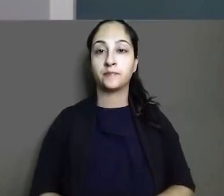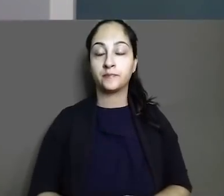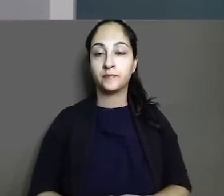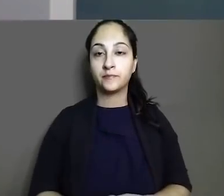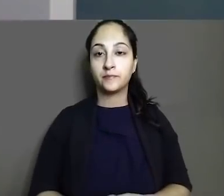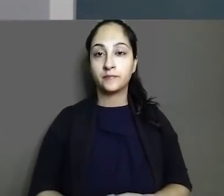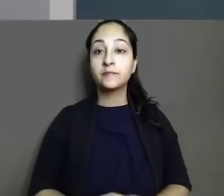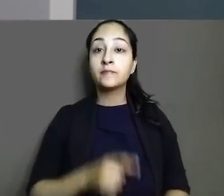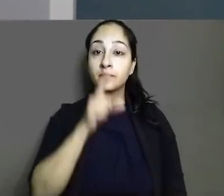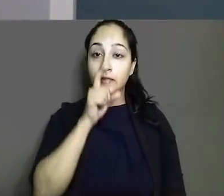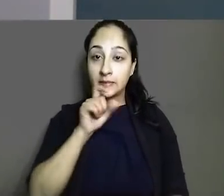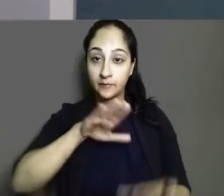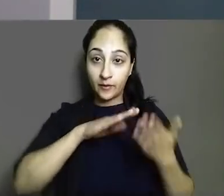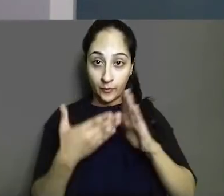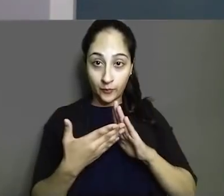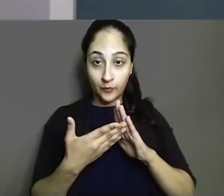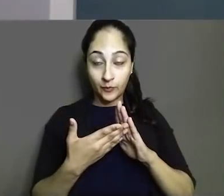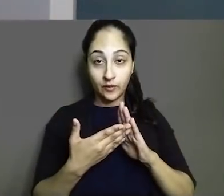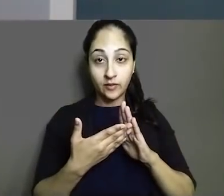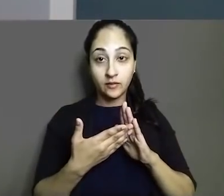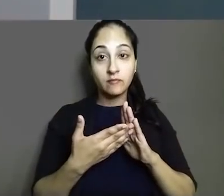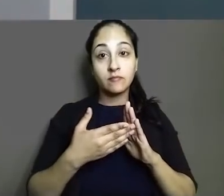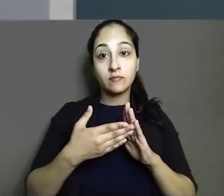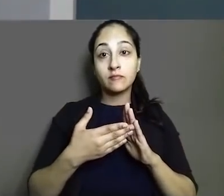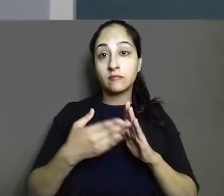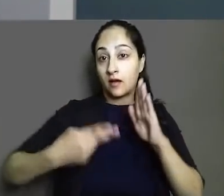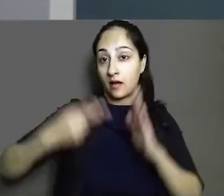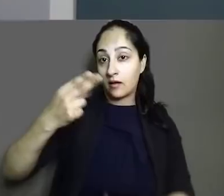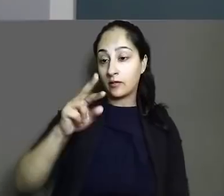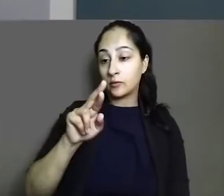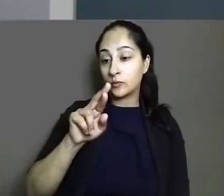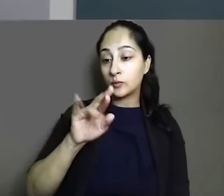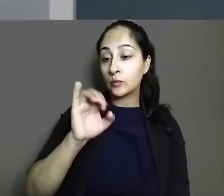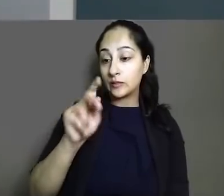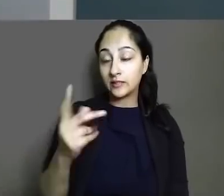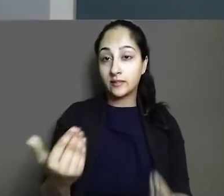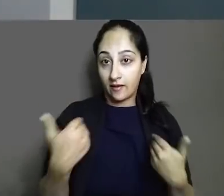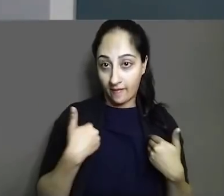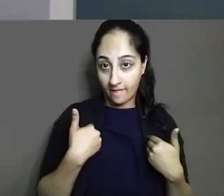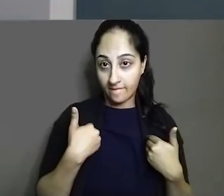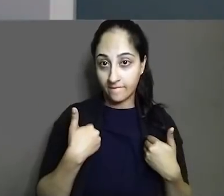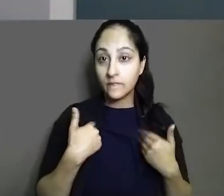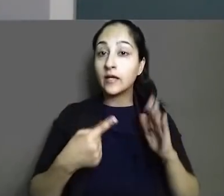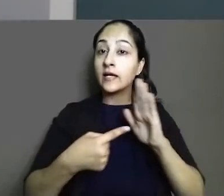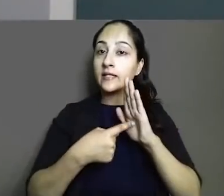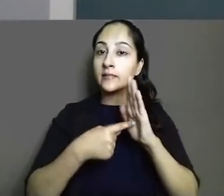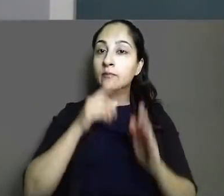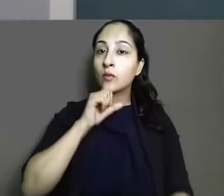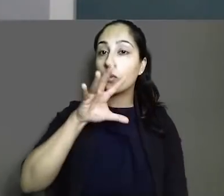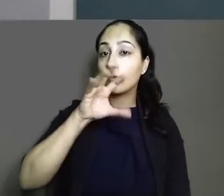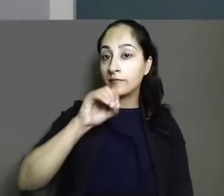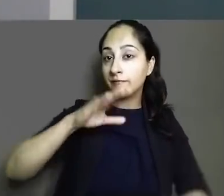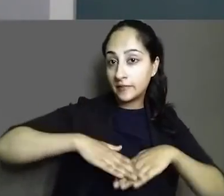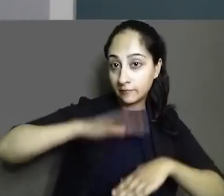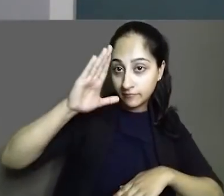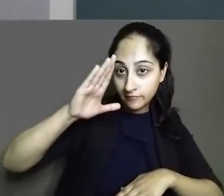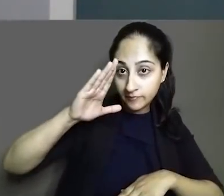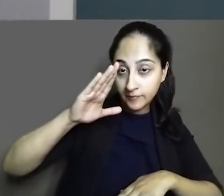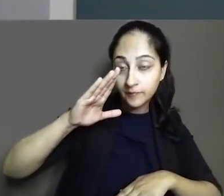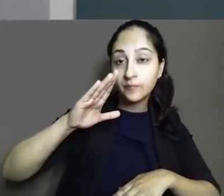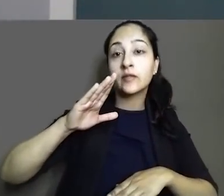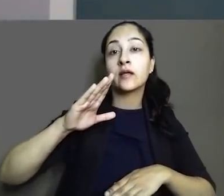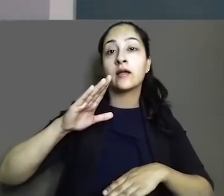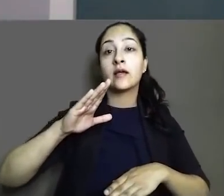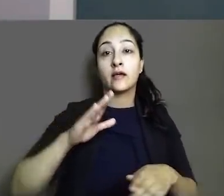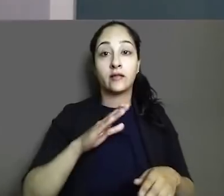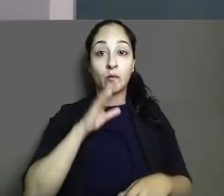COVID for a number of different reasons as well. And the evidence has been very clear the risk of severe disease increases the older you